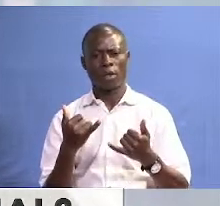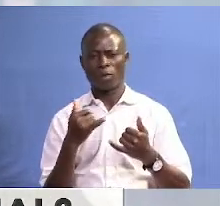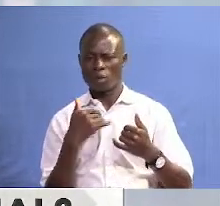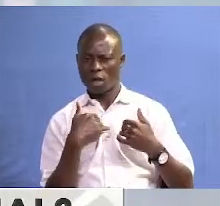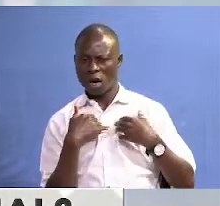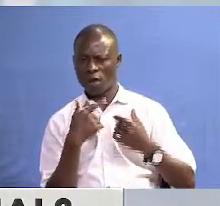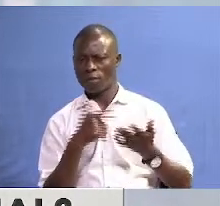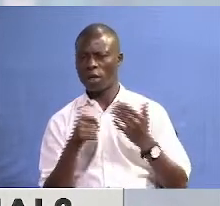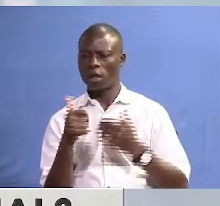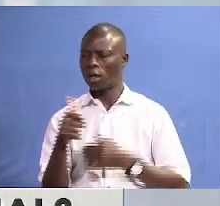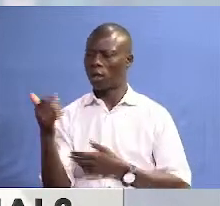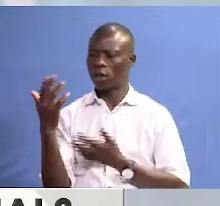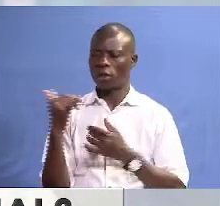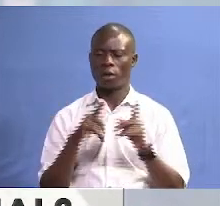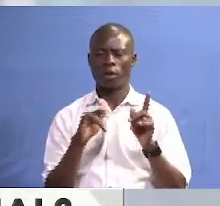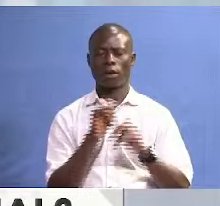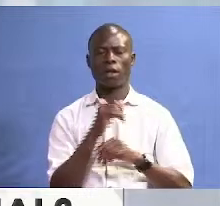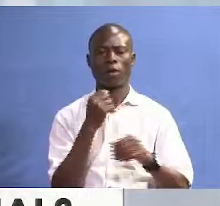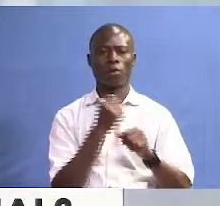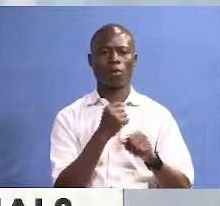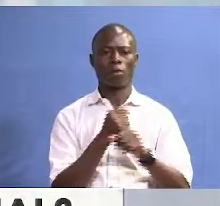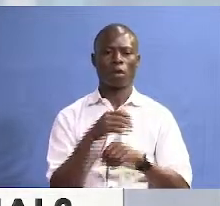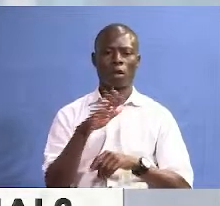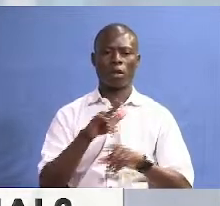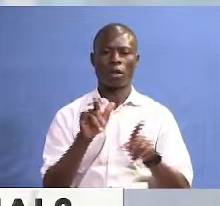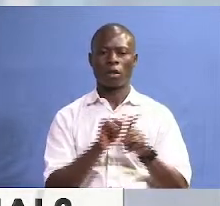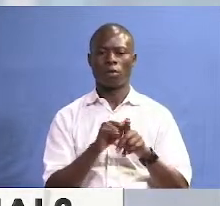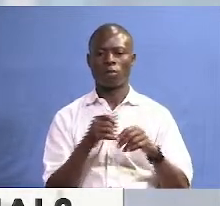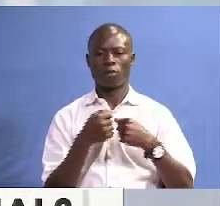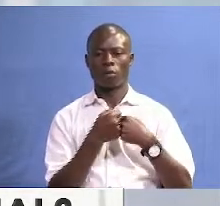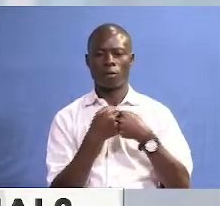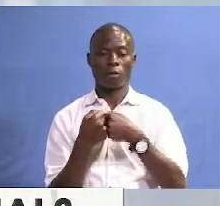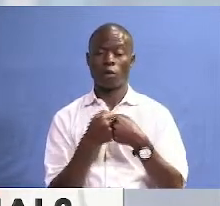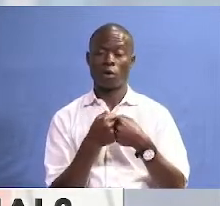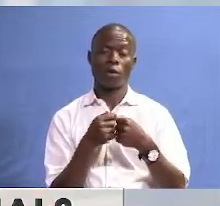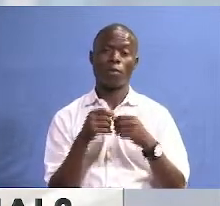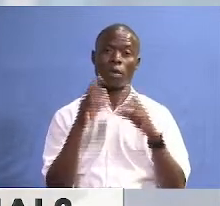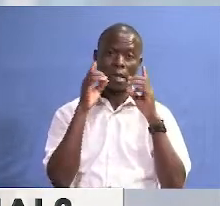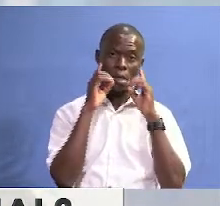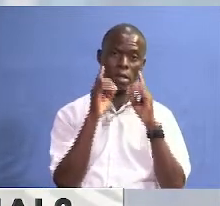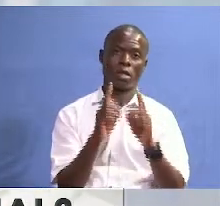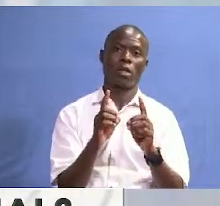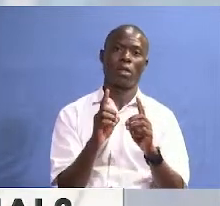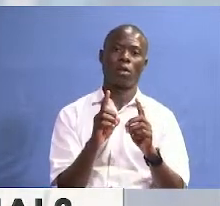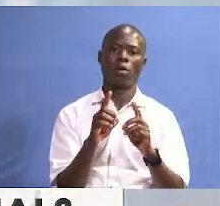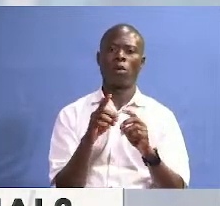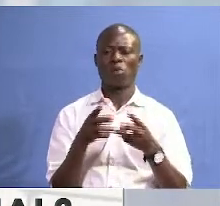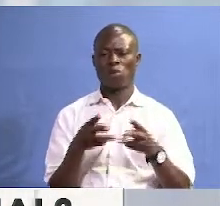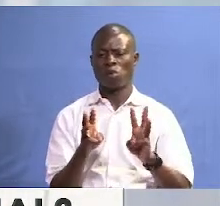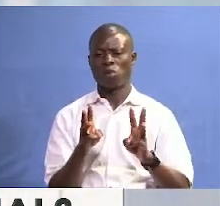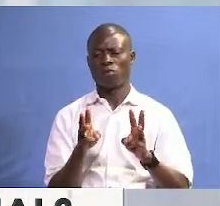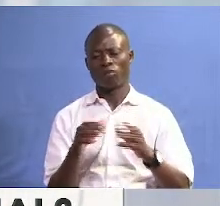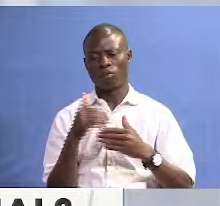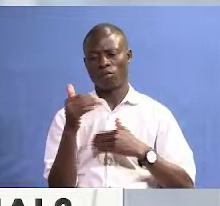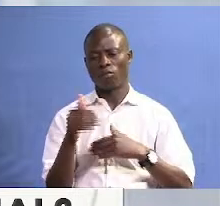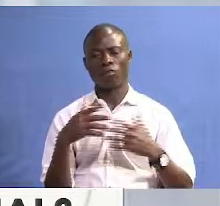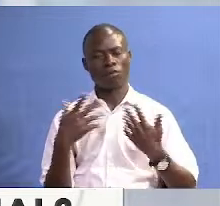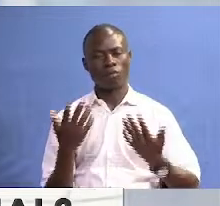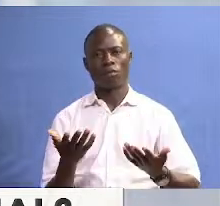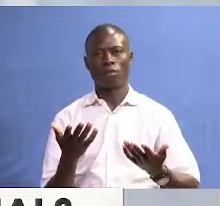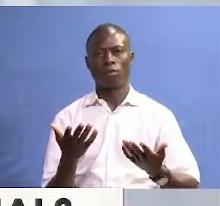where they can actually challenge maybe the decision, or what is the way forward from here,